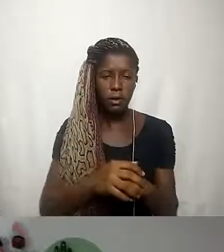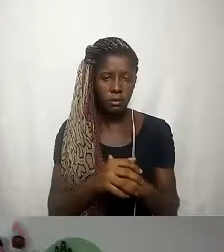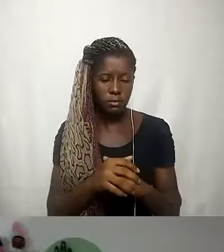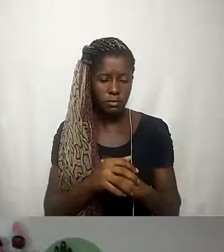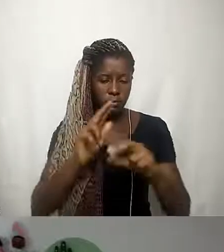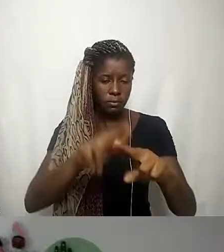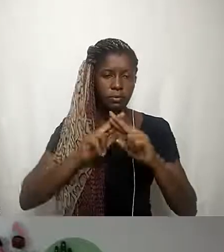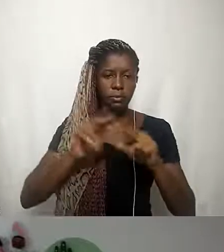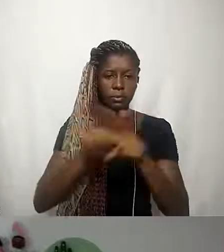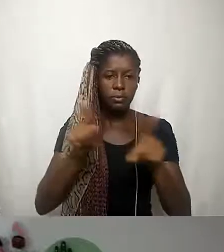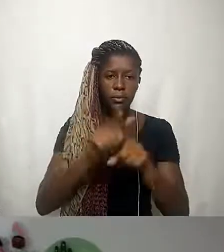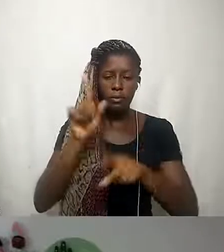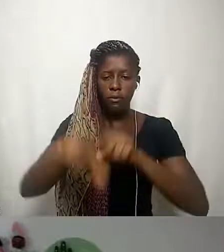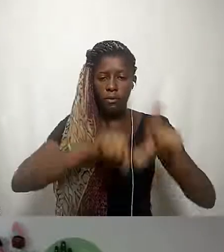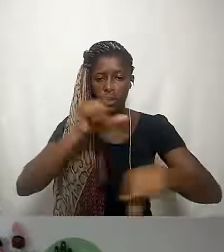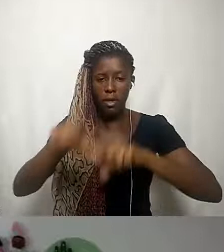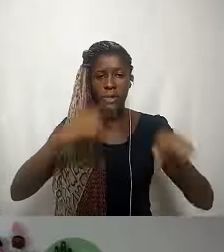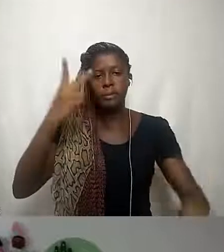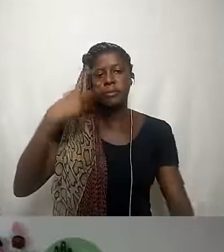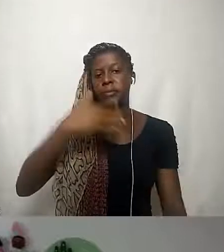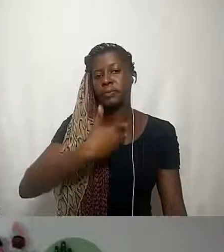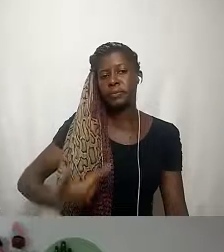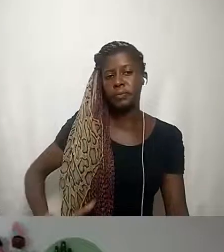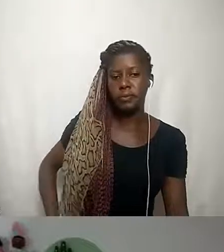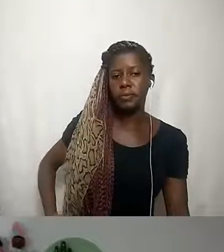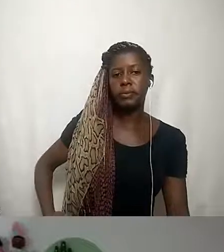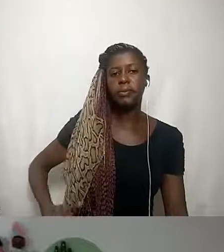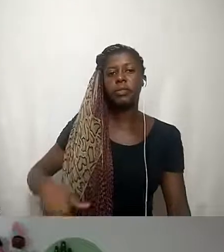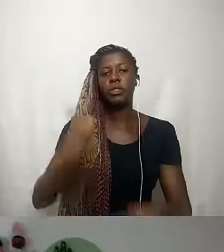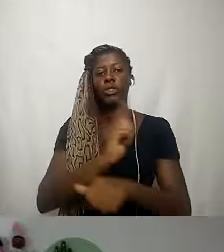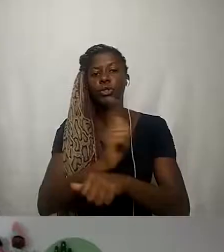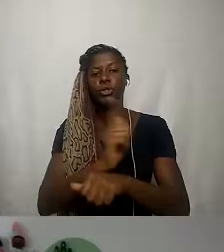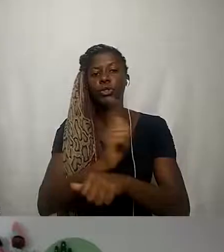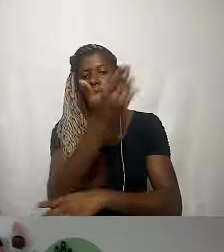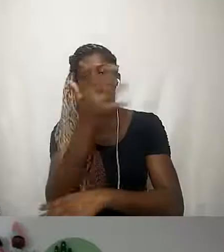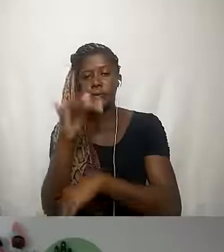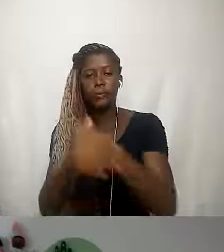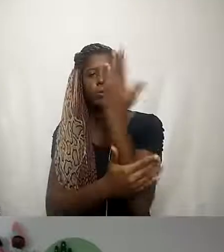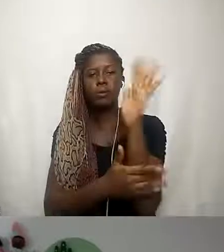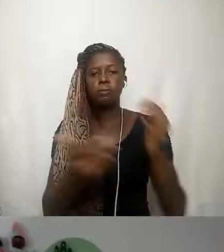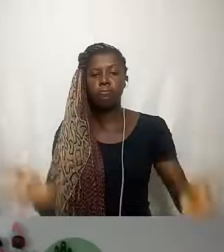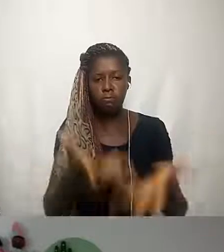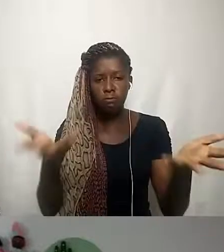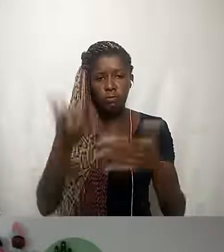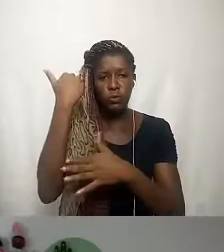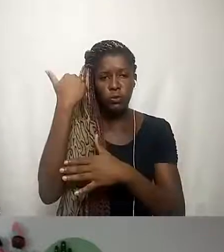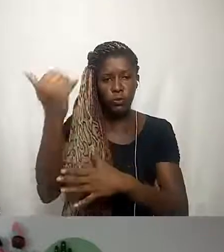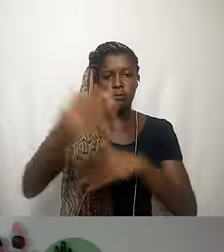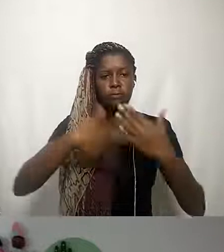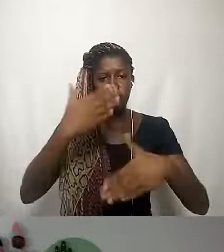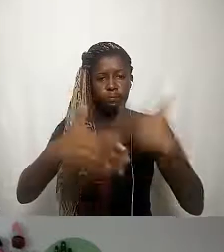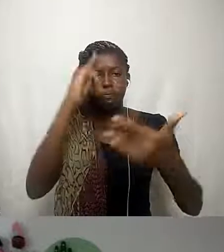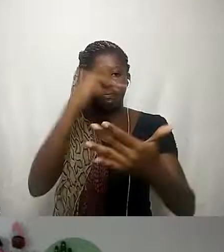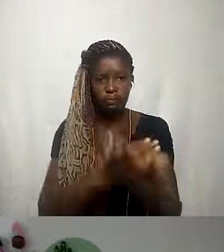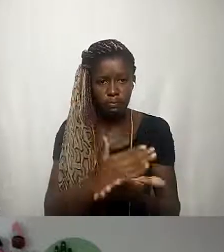Third place, more knowledge about it in our public policies, so we have more